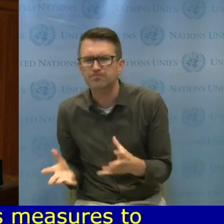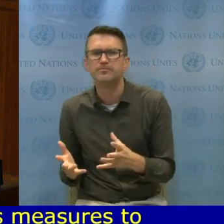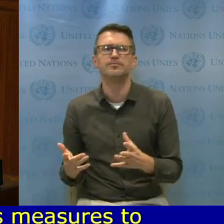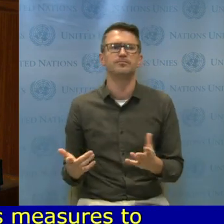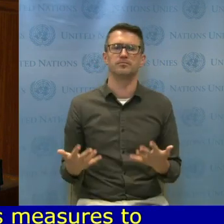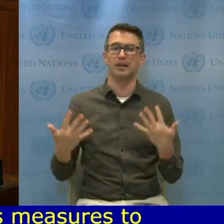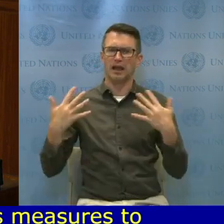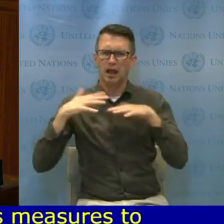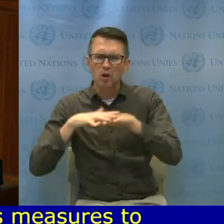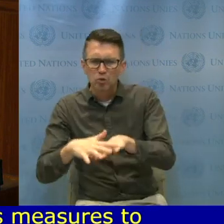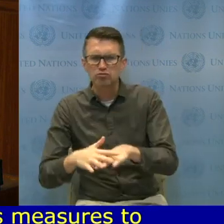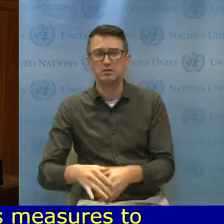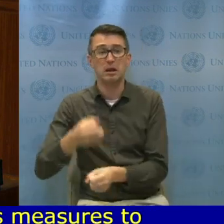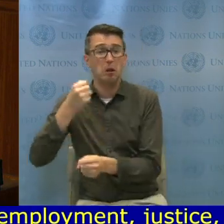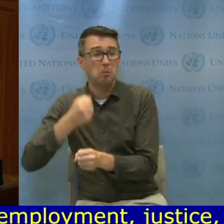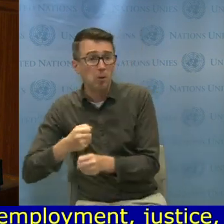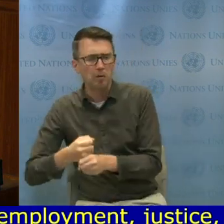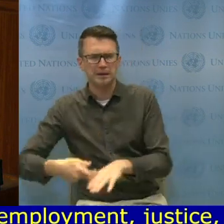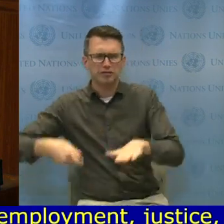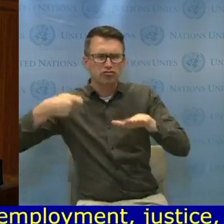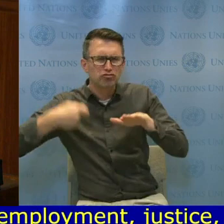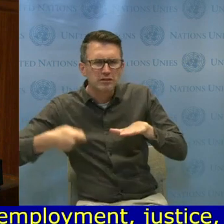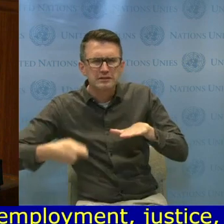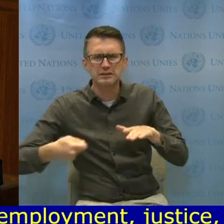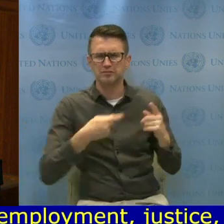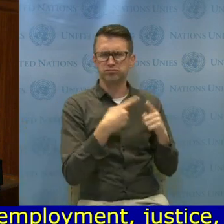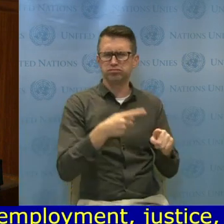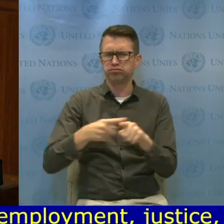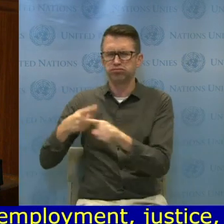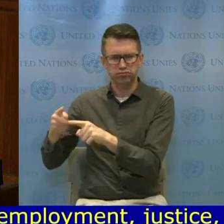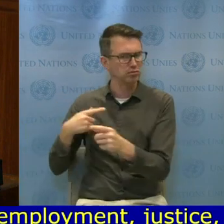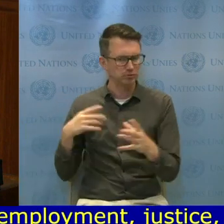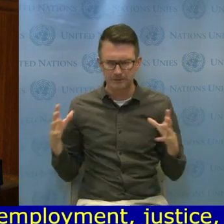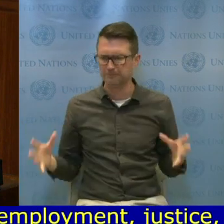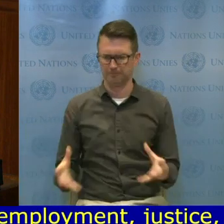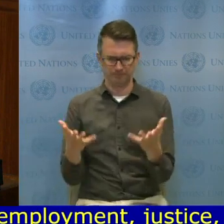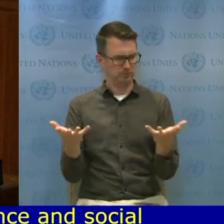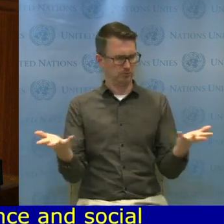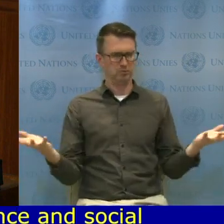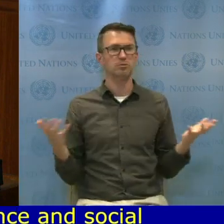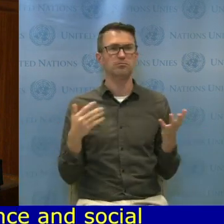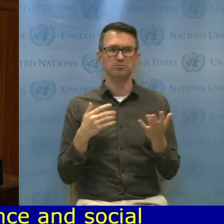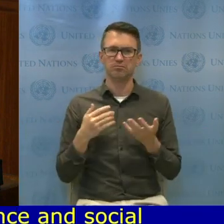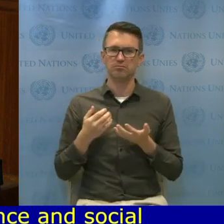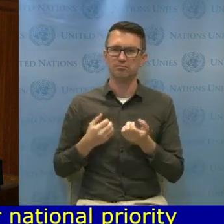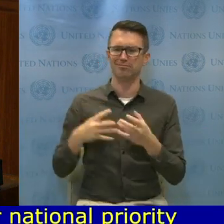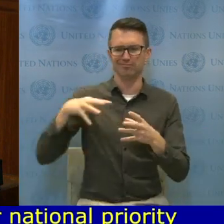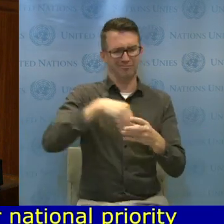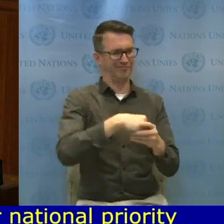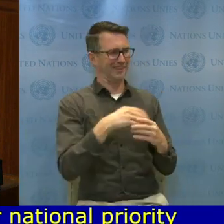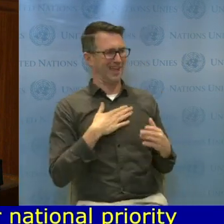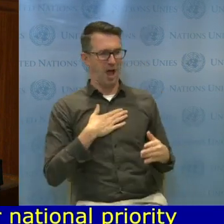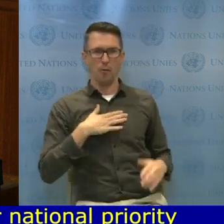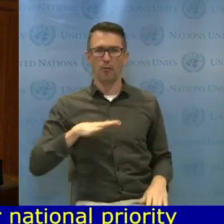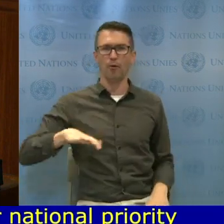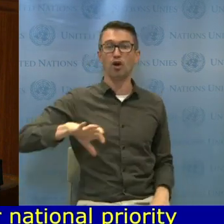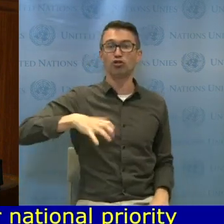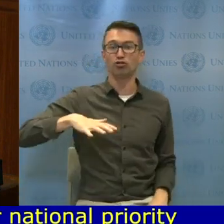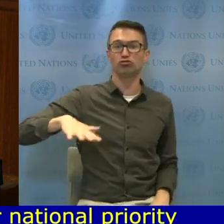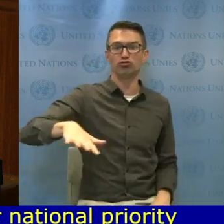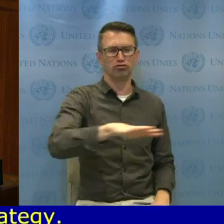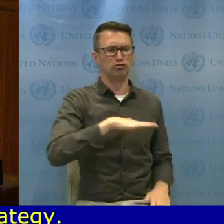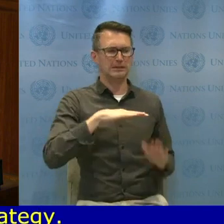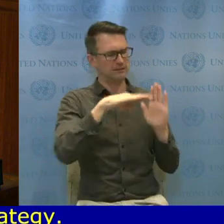program and national development strategy. We are also working towards making Afghanistan's school system inclusive for all children, increasing public